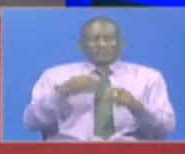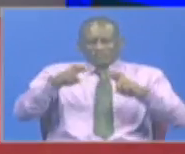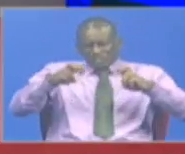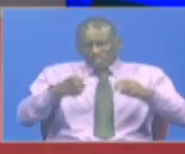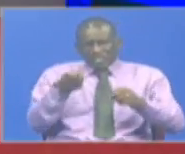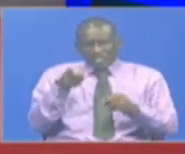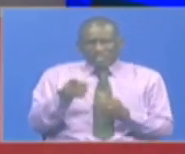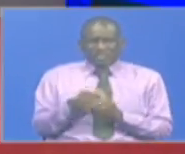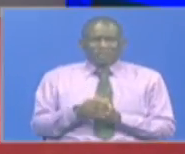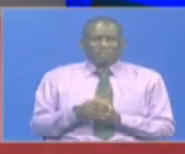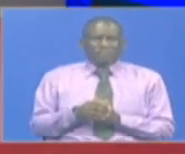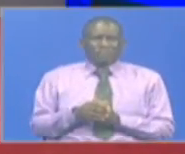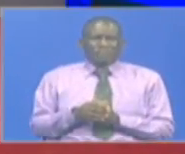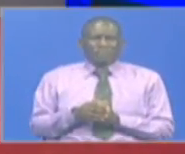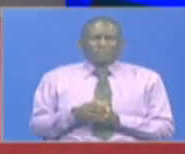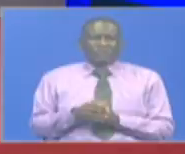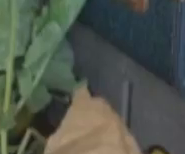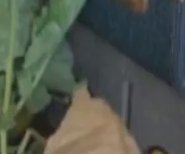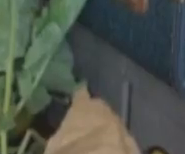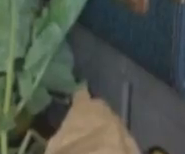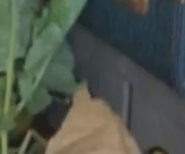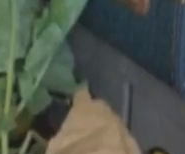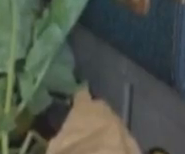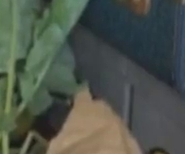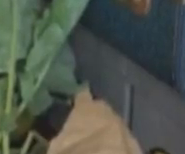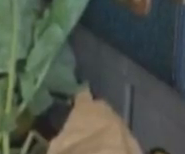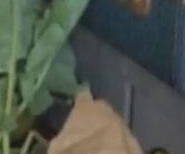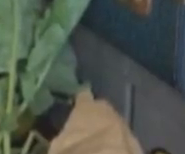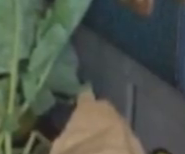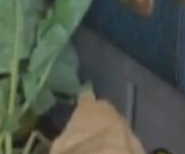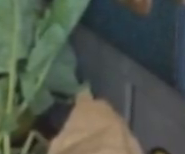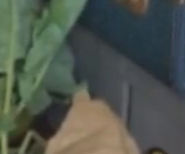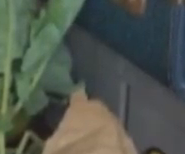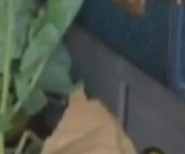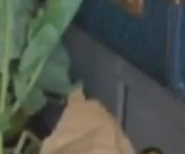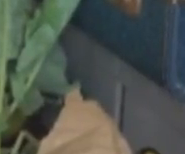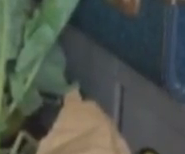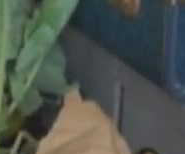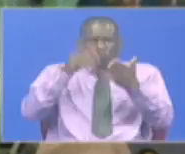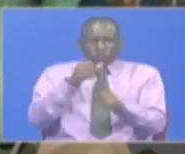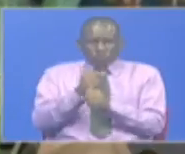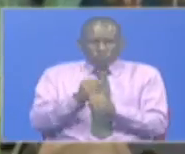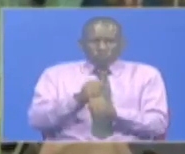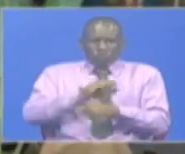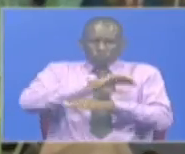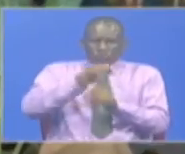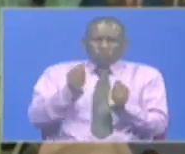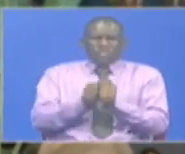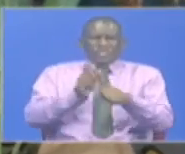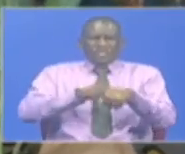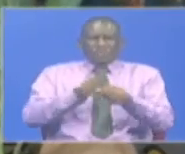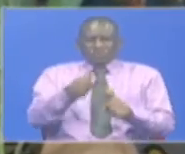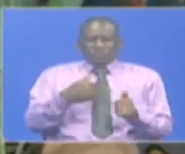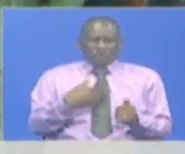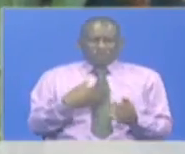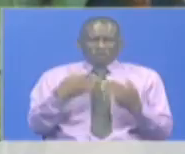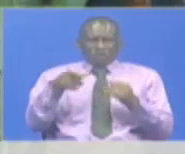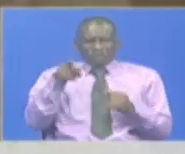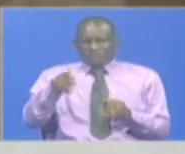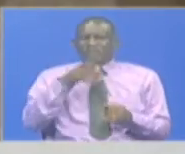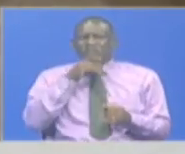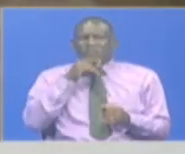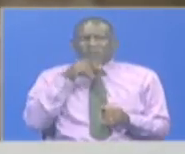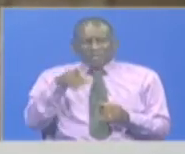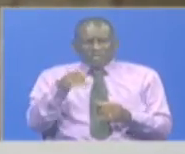And sitting at home and wondering perhaps what to do with all that time in your hands, well, this man was